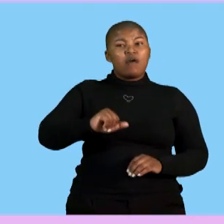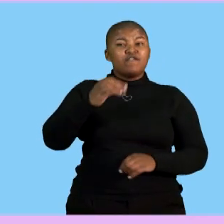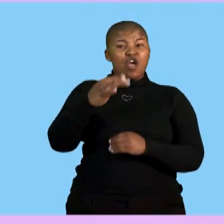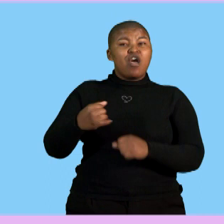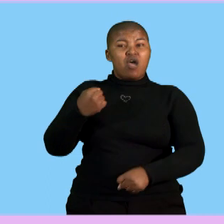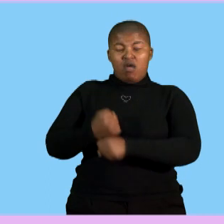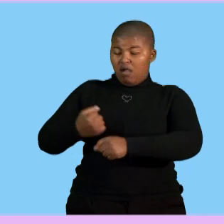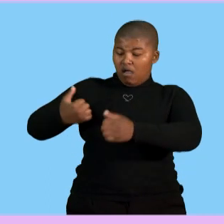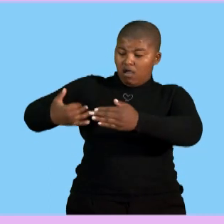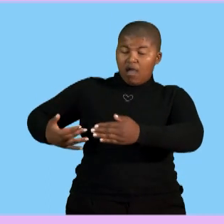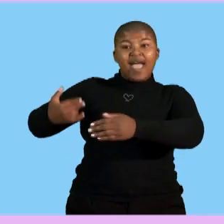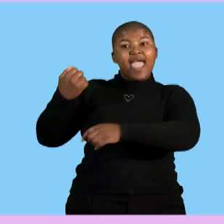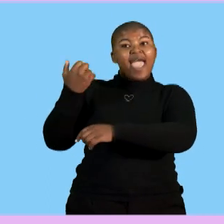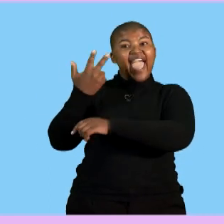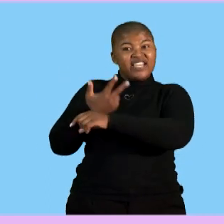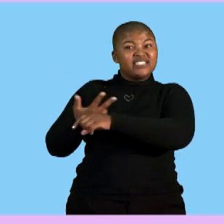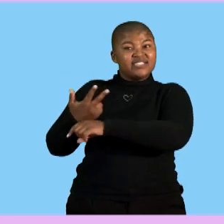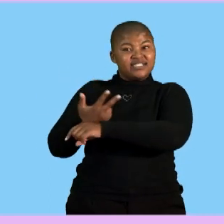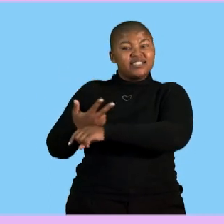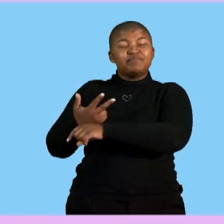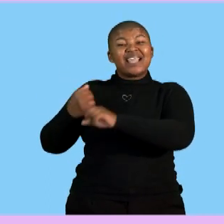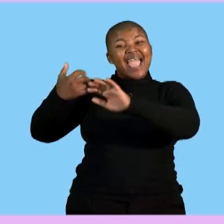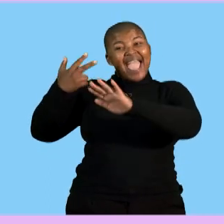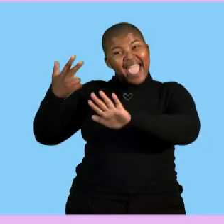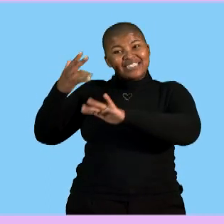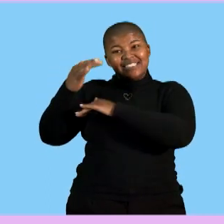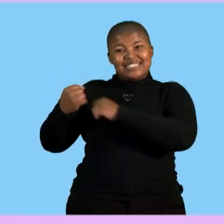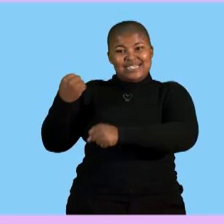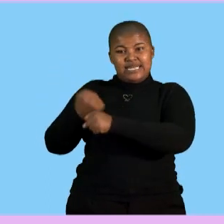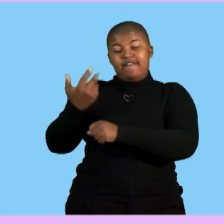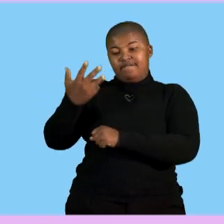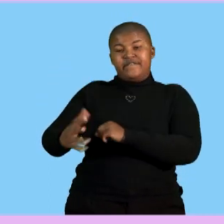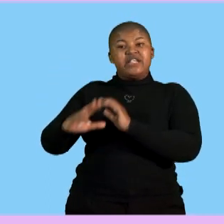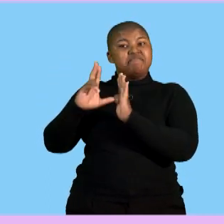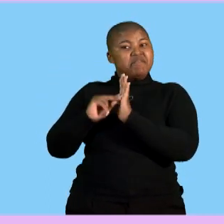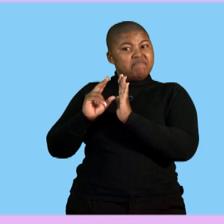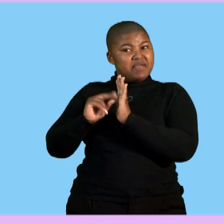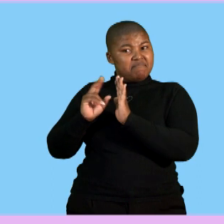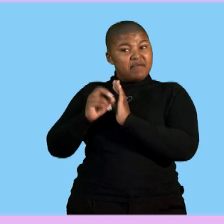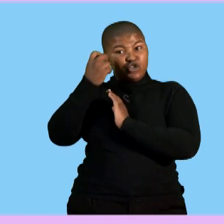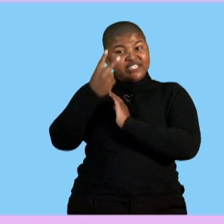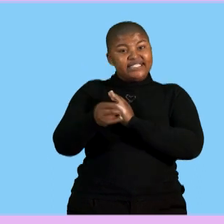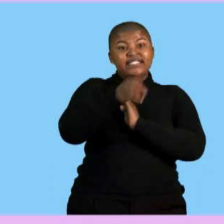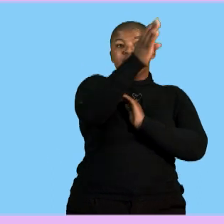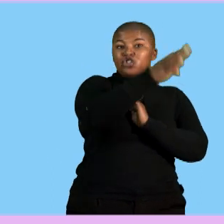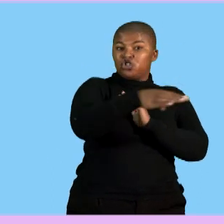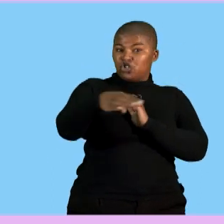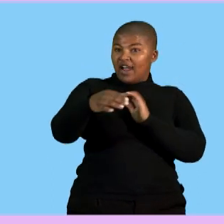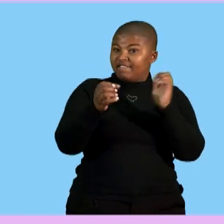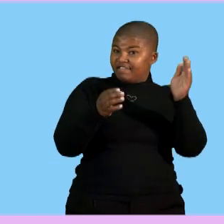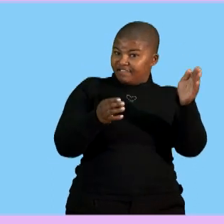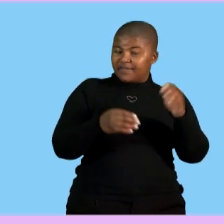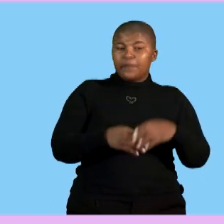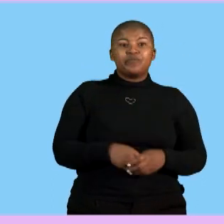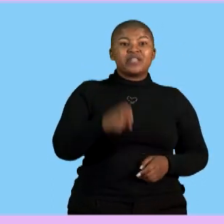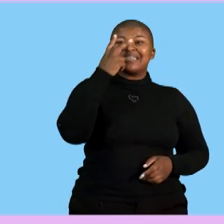were recorded and represented in the graph alongside. So we'll see it started at January